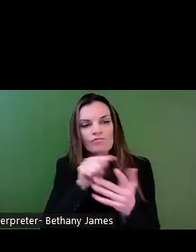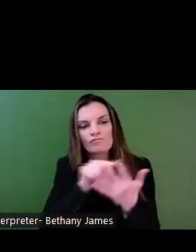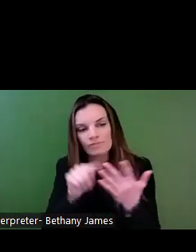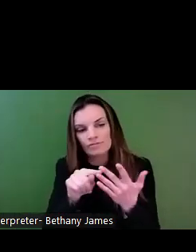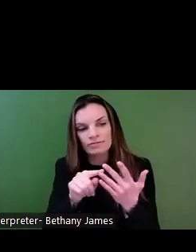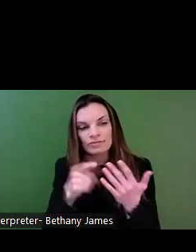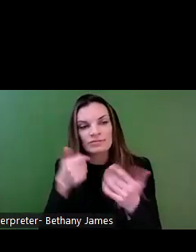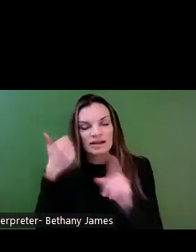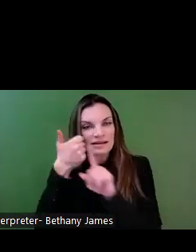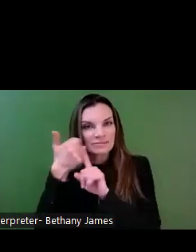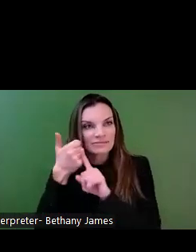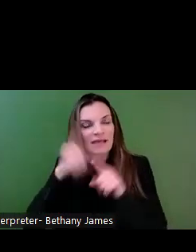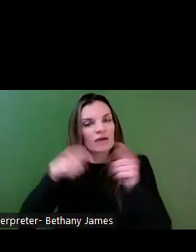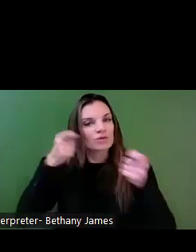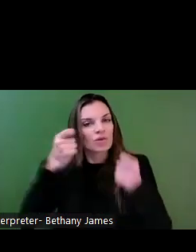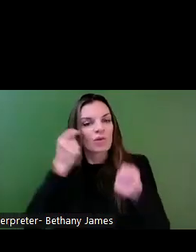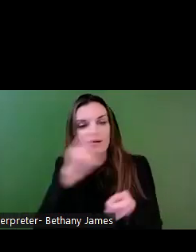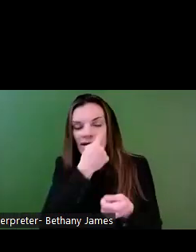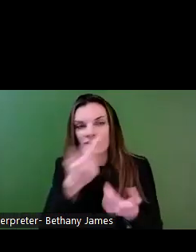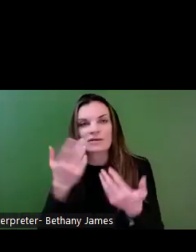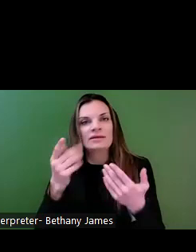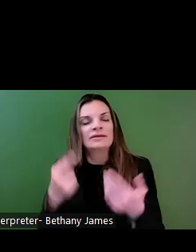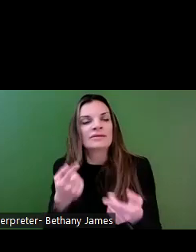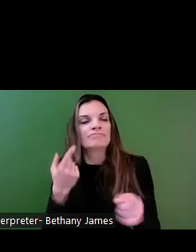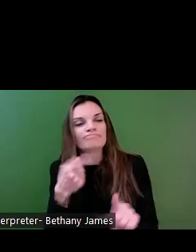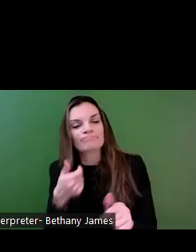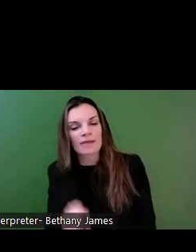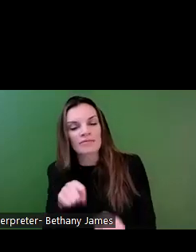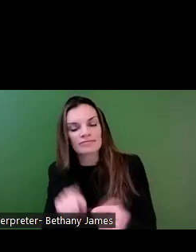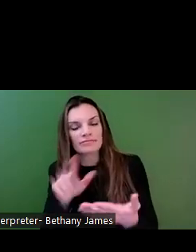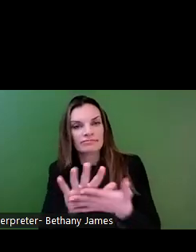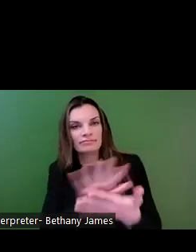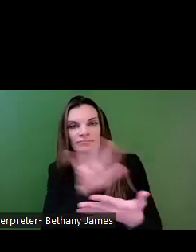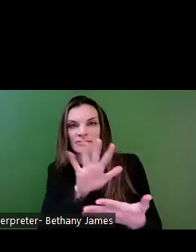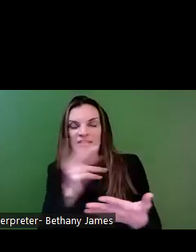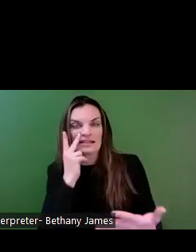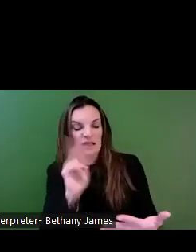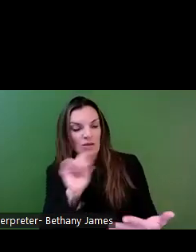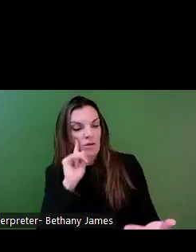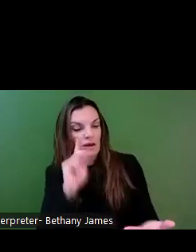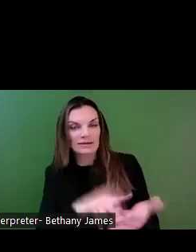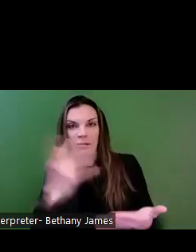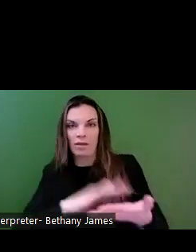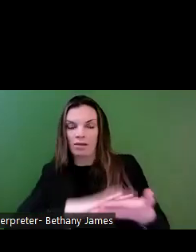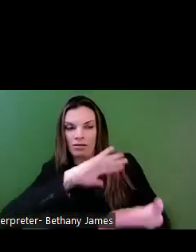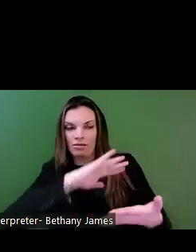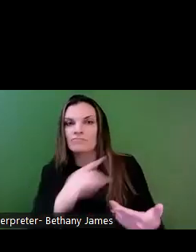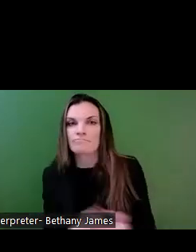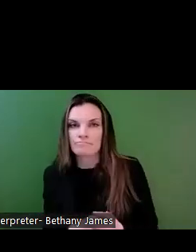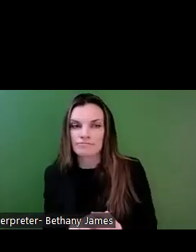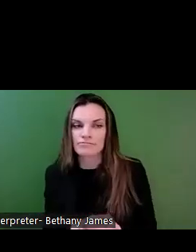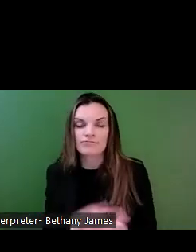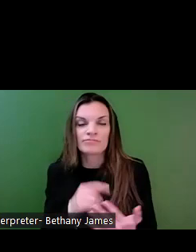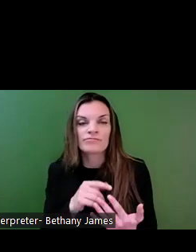issues, or diplopia, which is the double vision. For those with vision loss, technologies are available to help overcome some of